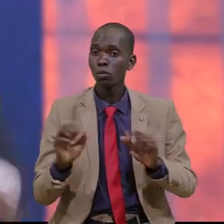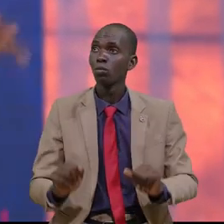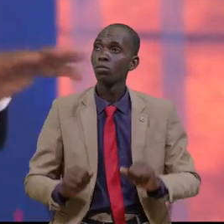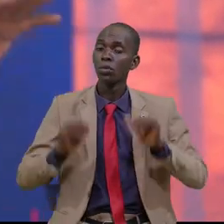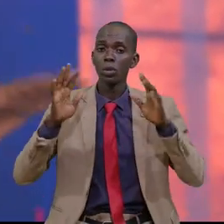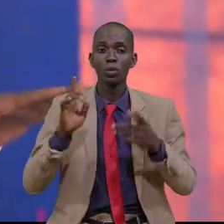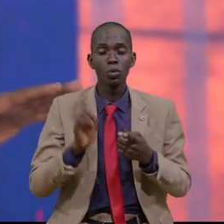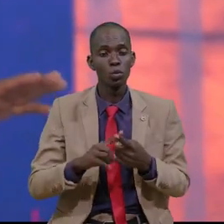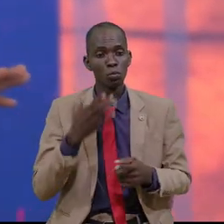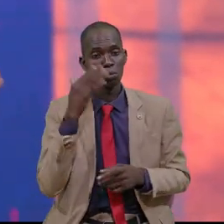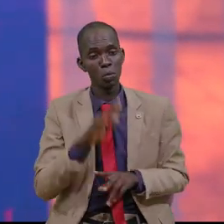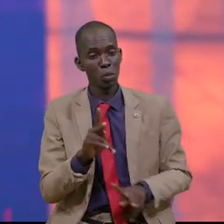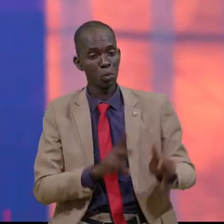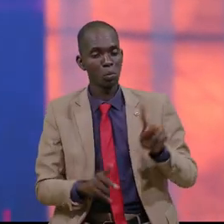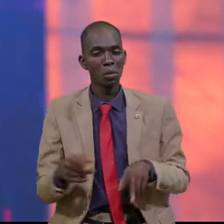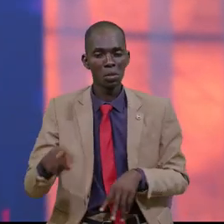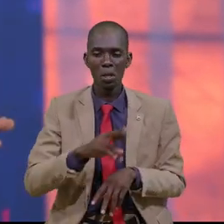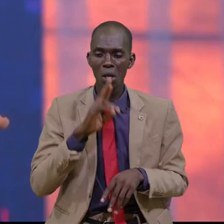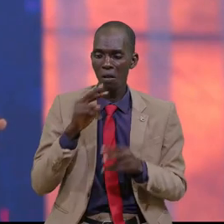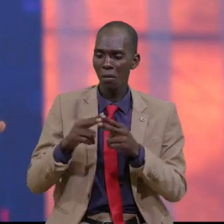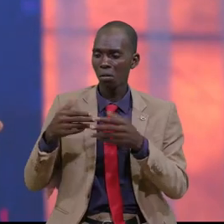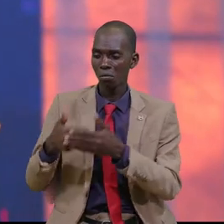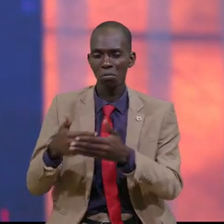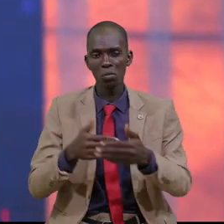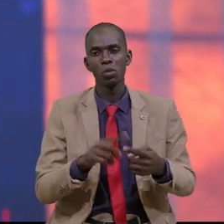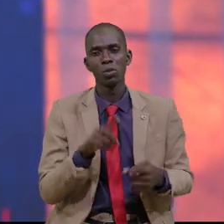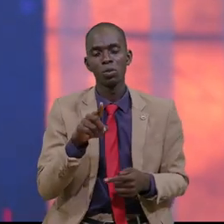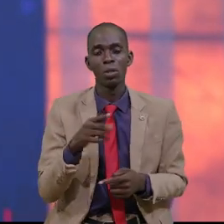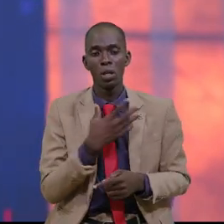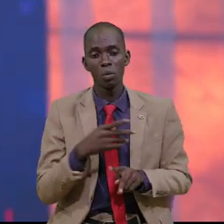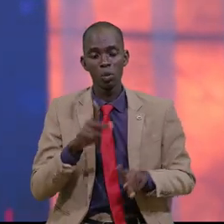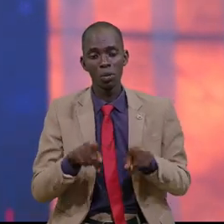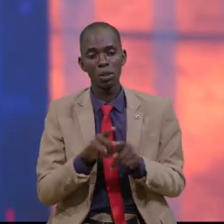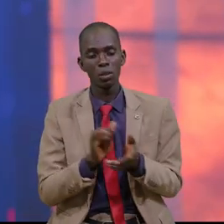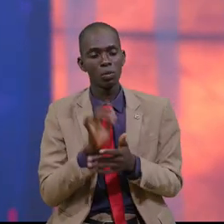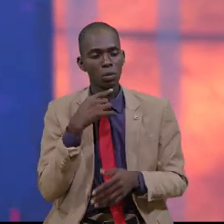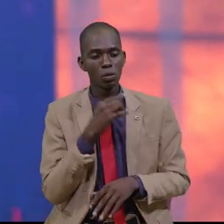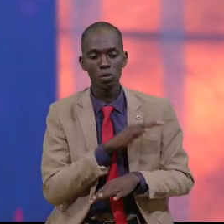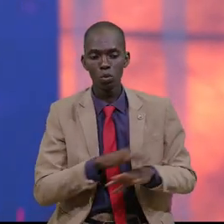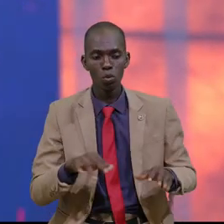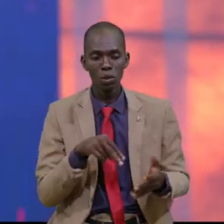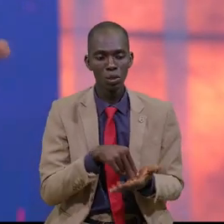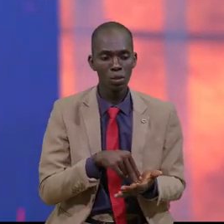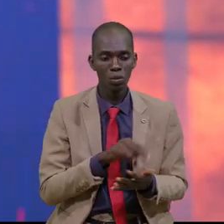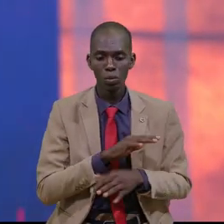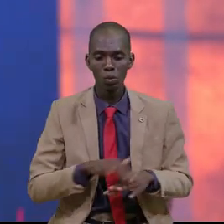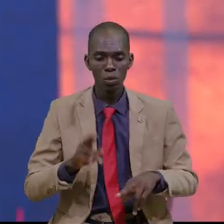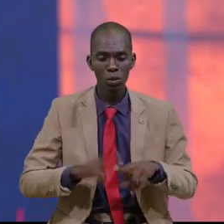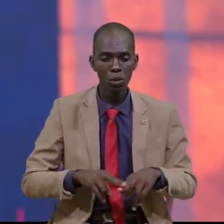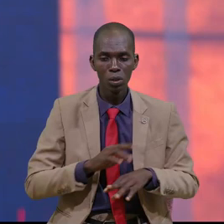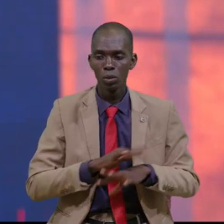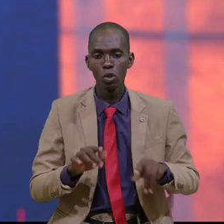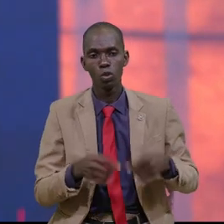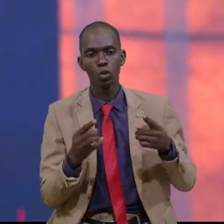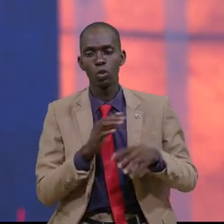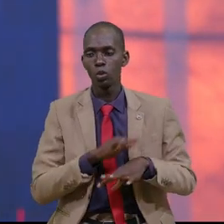around. And they bully your life and they say, don't stand, don't sit, don't go, don't back, don't get that way.